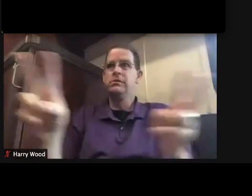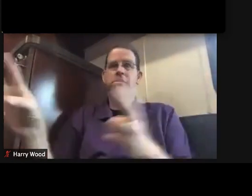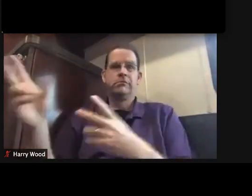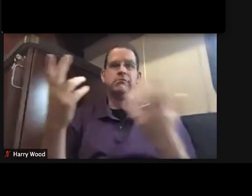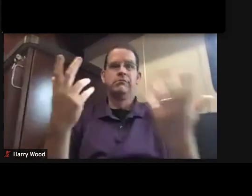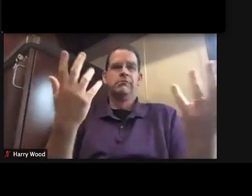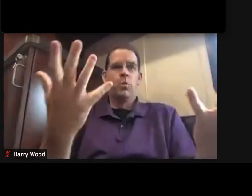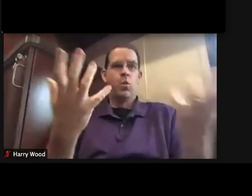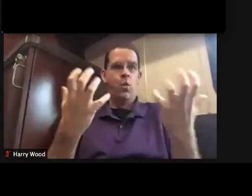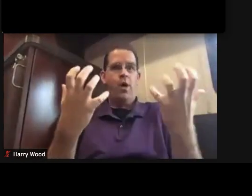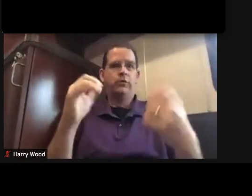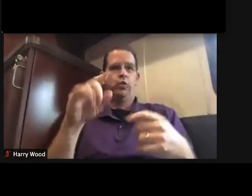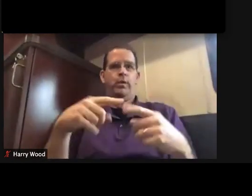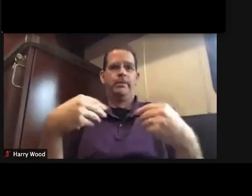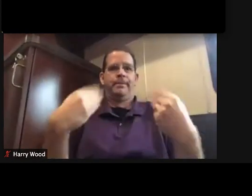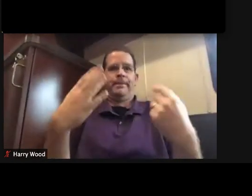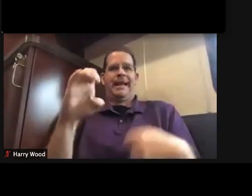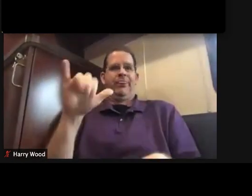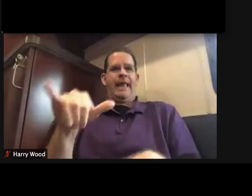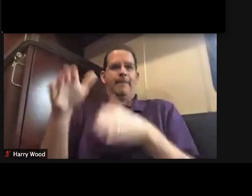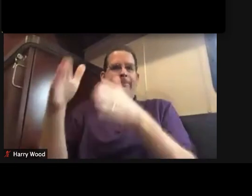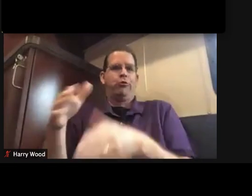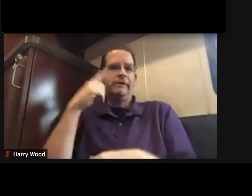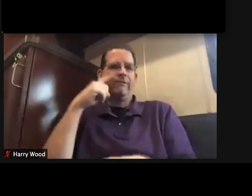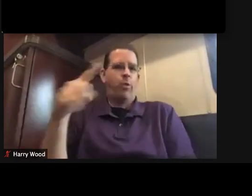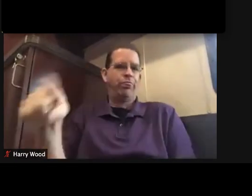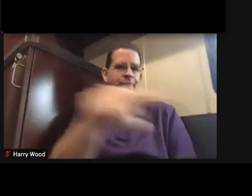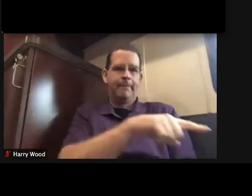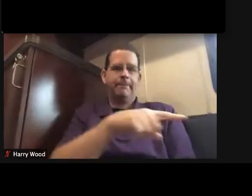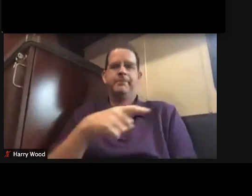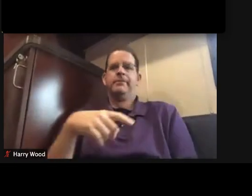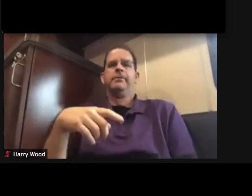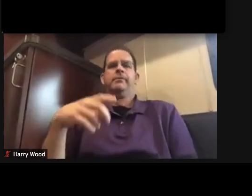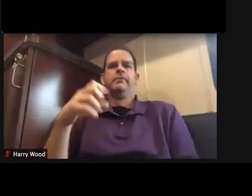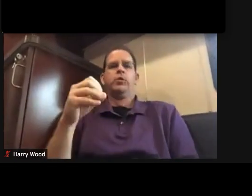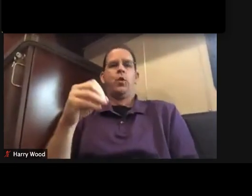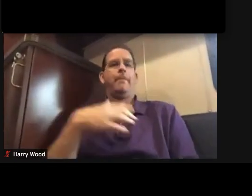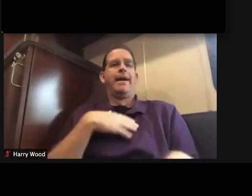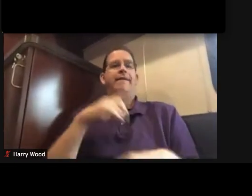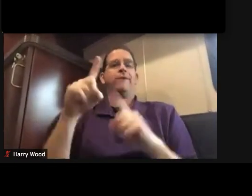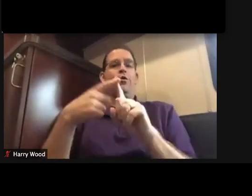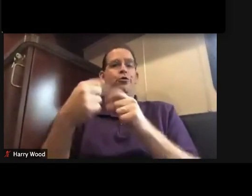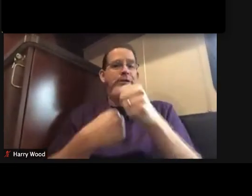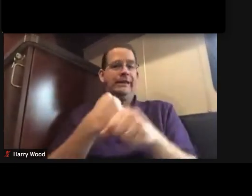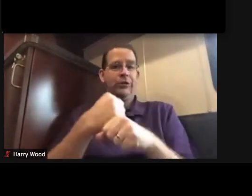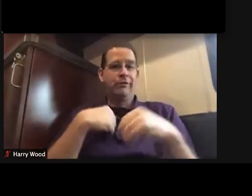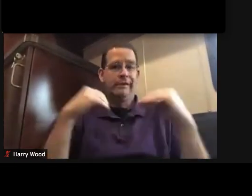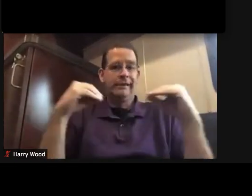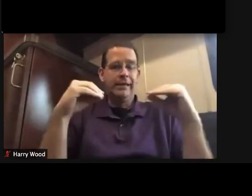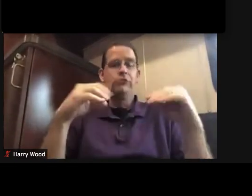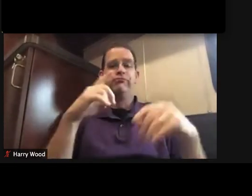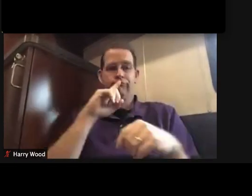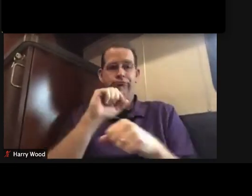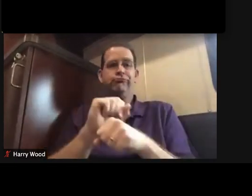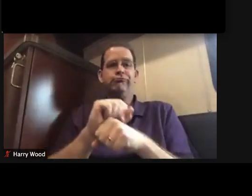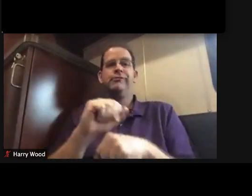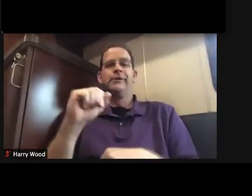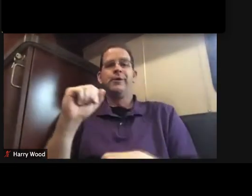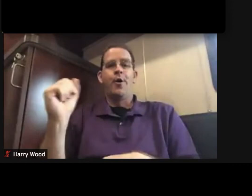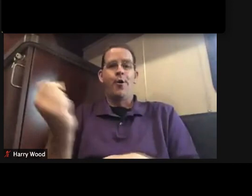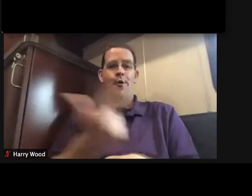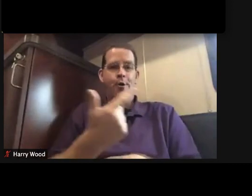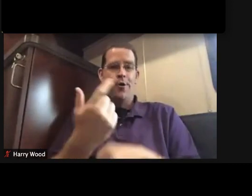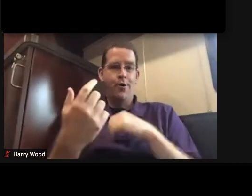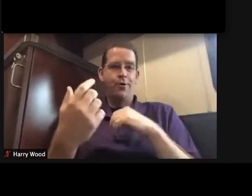to see men. I wondered where those male teachers were, and I wanted to be one of them. So I guess my